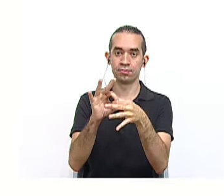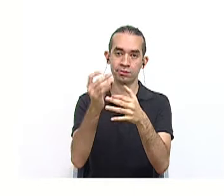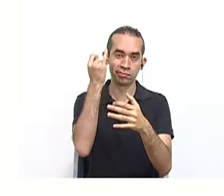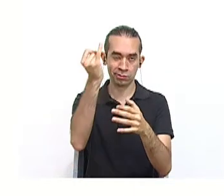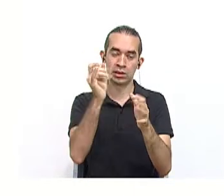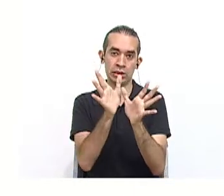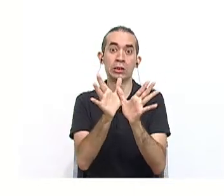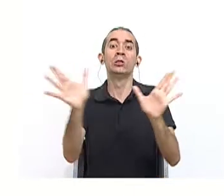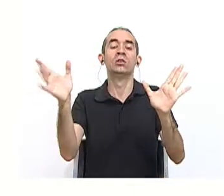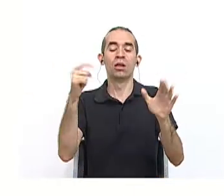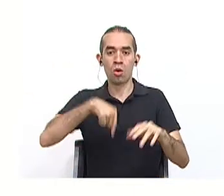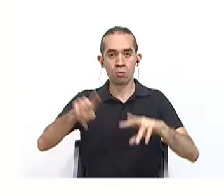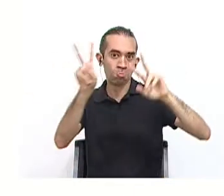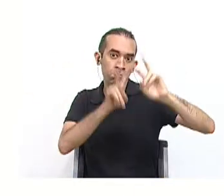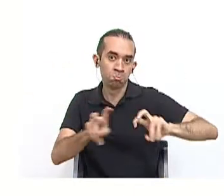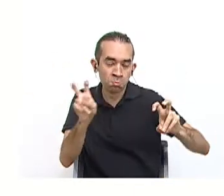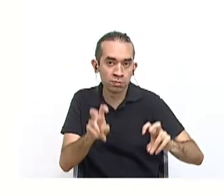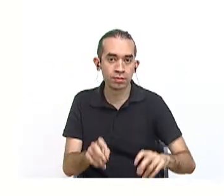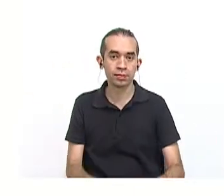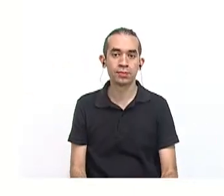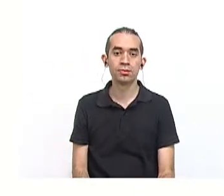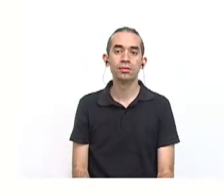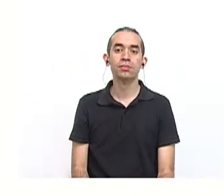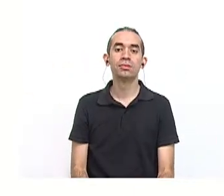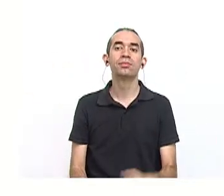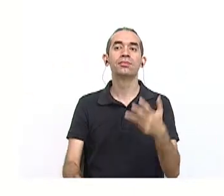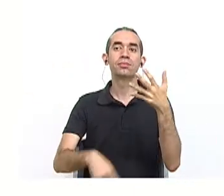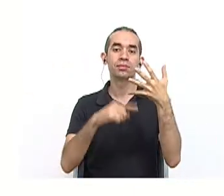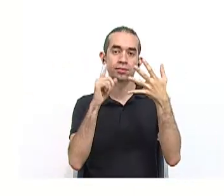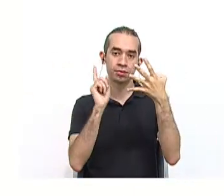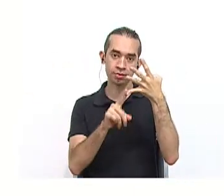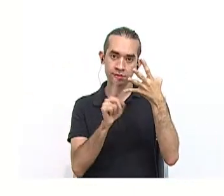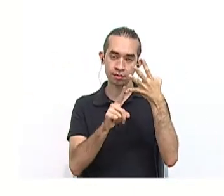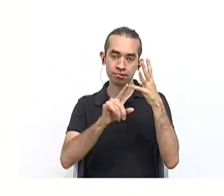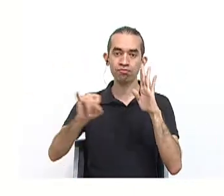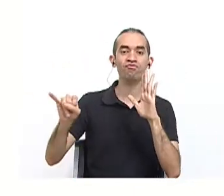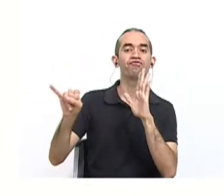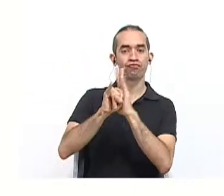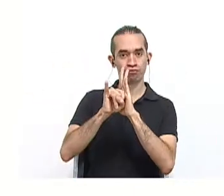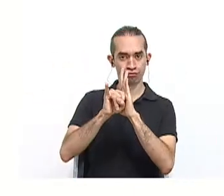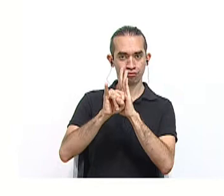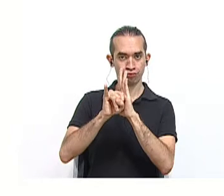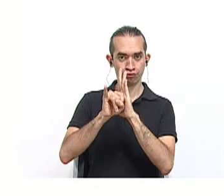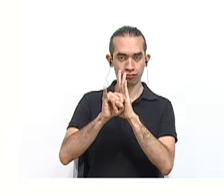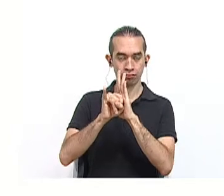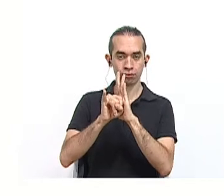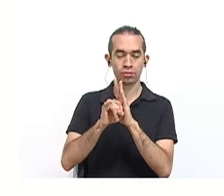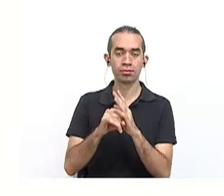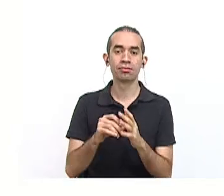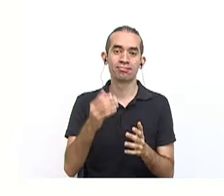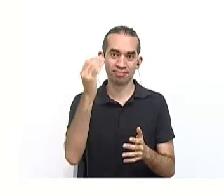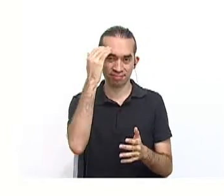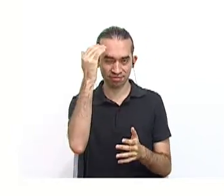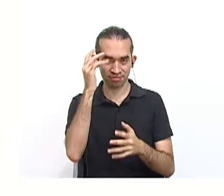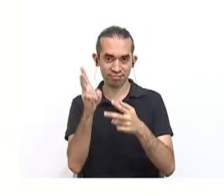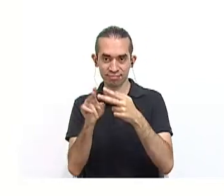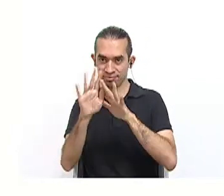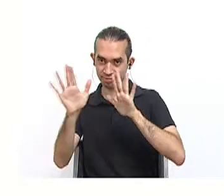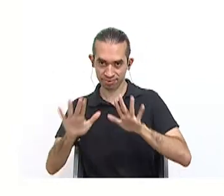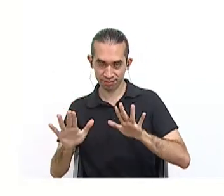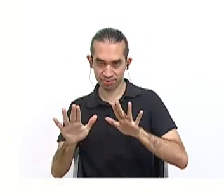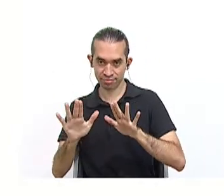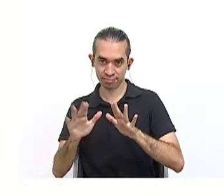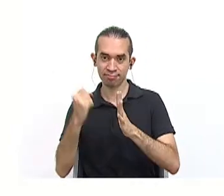that we're exploring today. And then we have identity, all right? So digital footprint is about